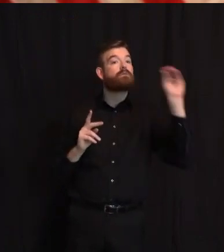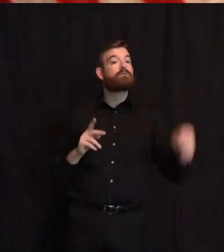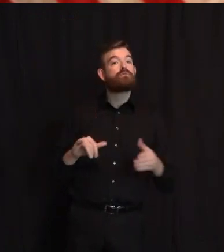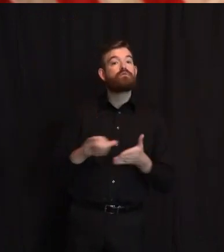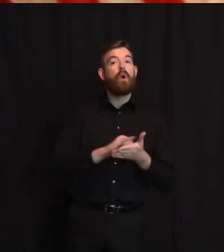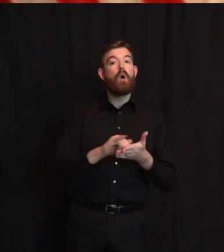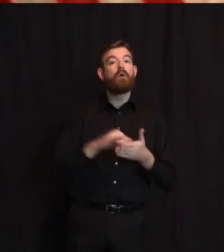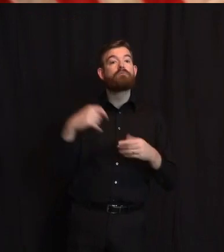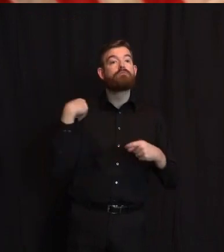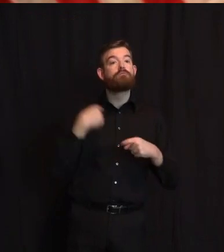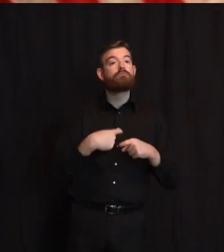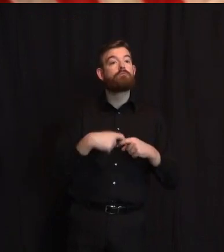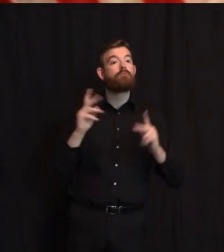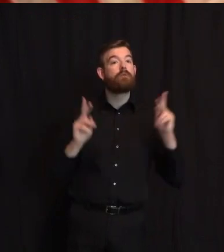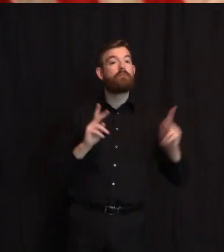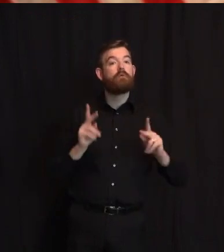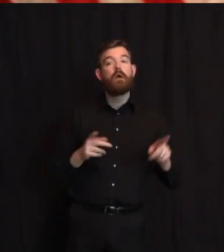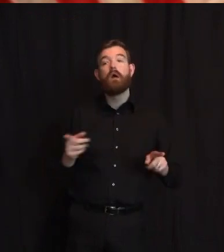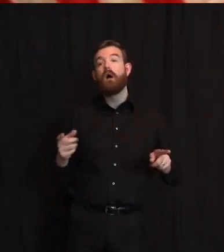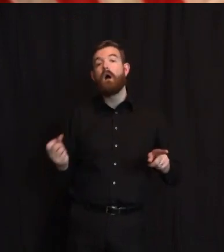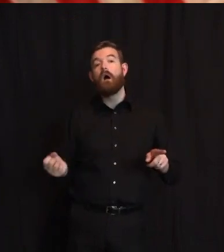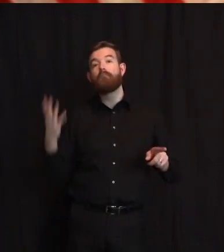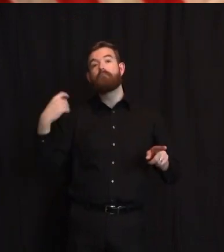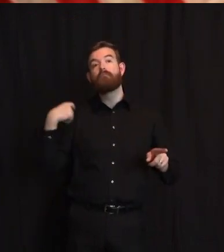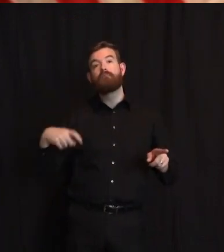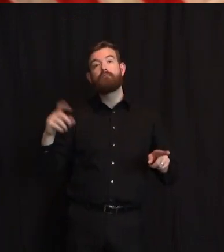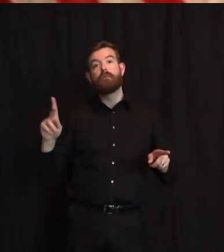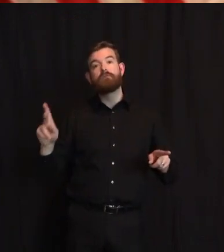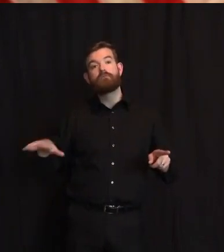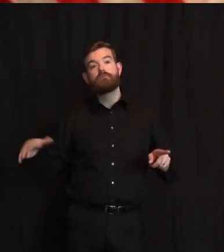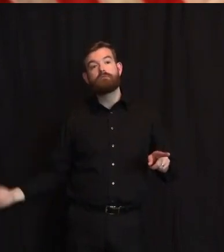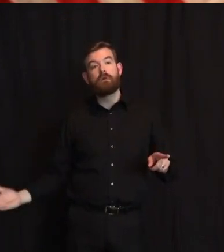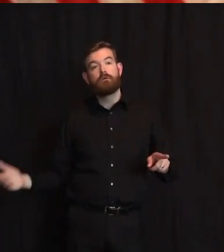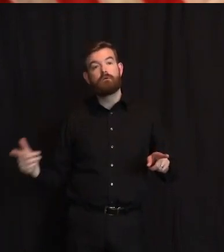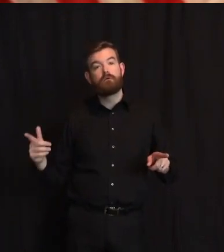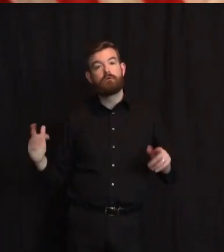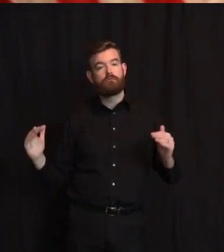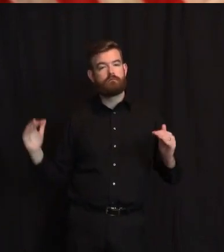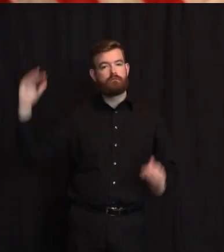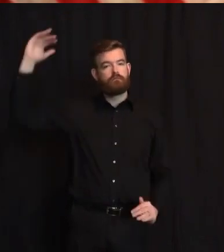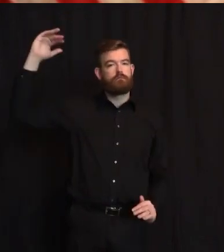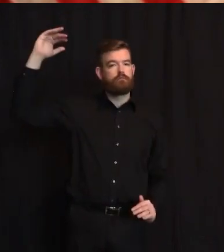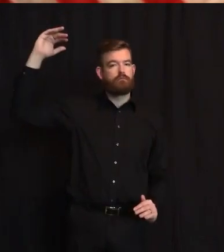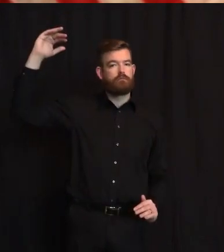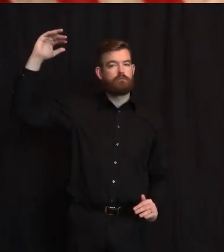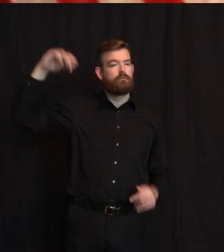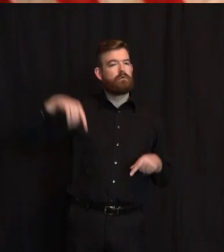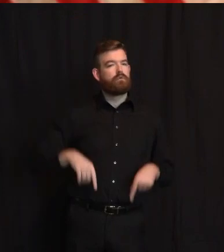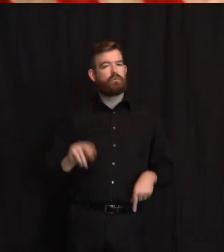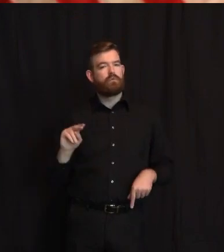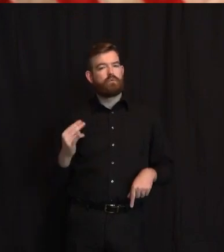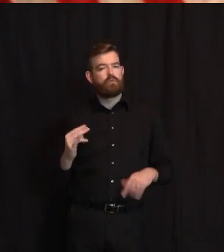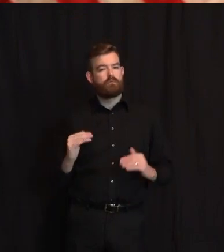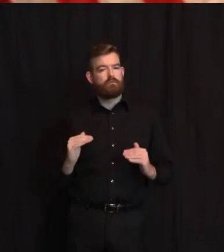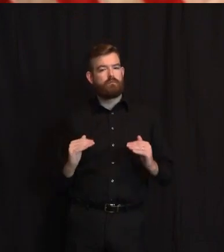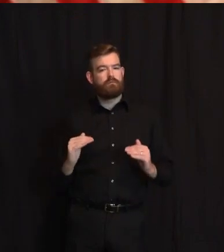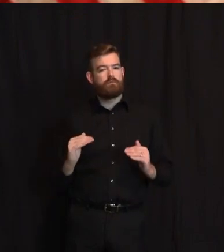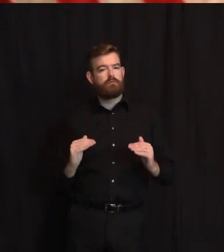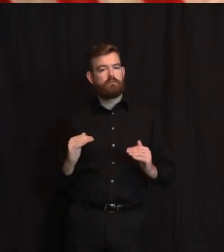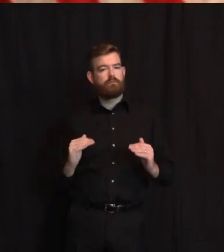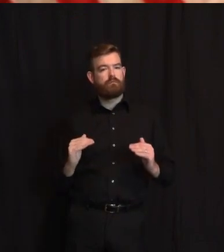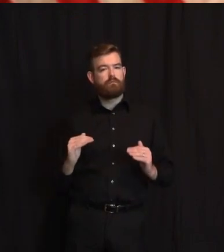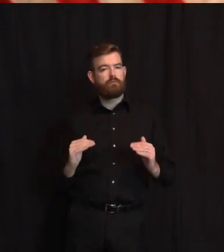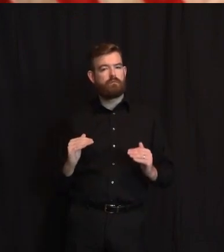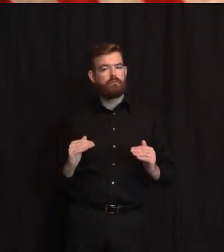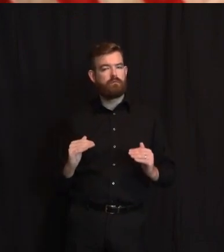I assume as well, is a margin above the representation of the overall community. So more on that as we get